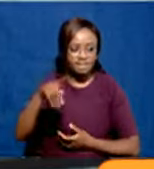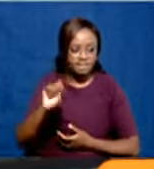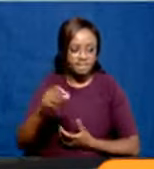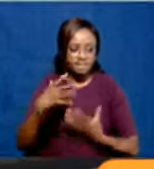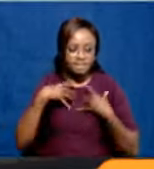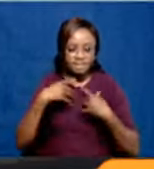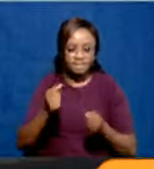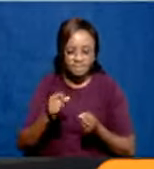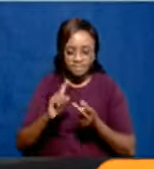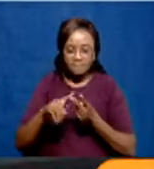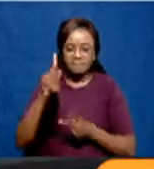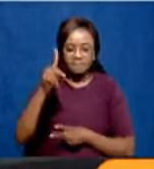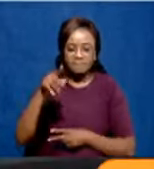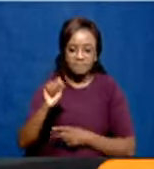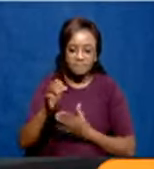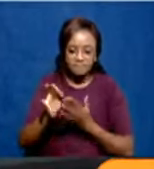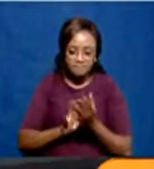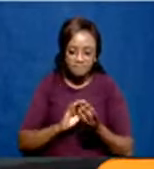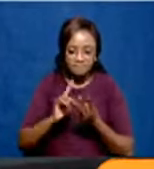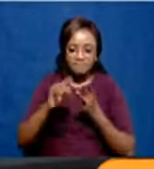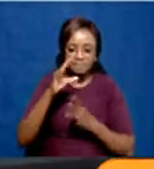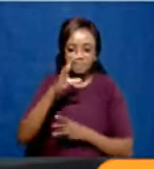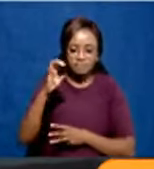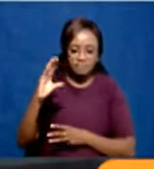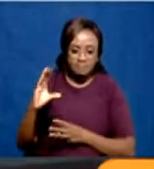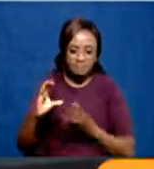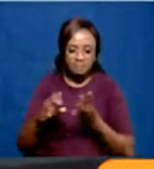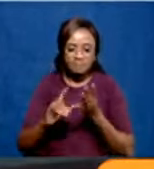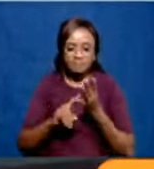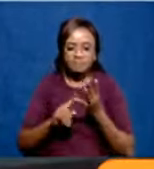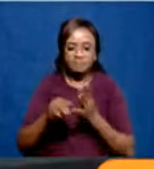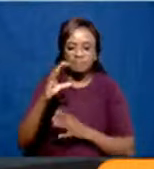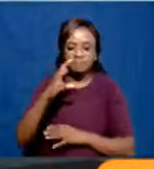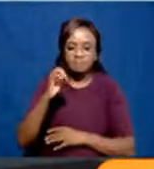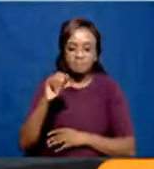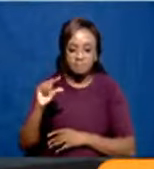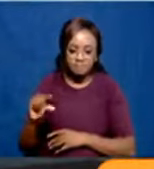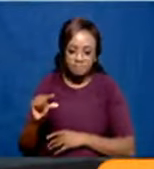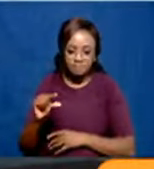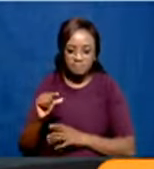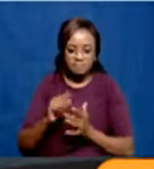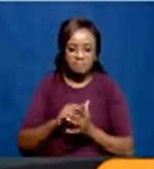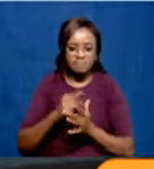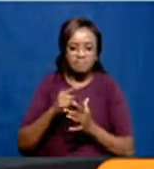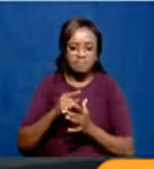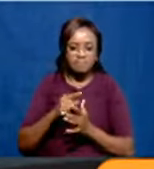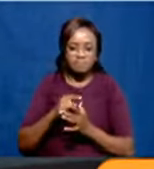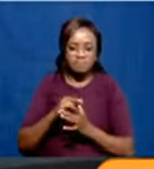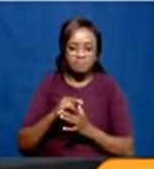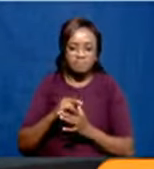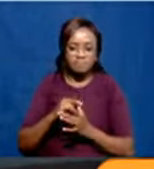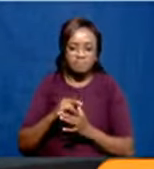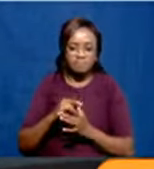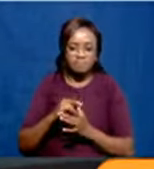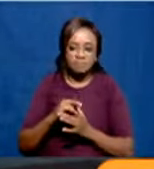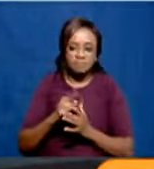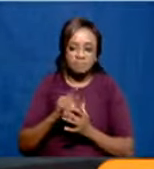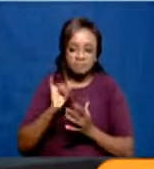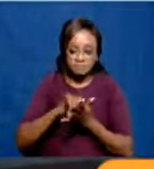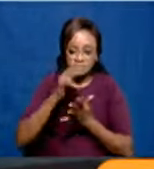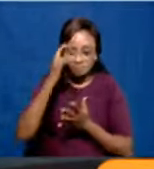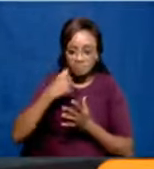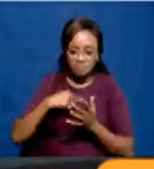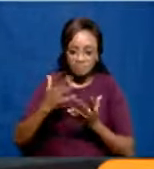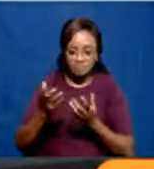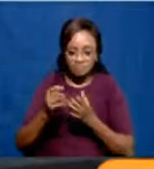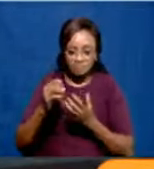Treasury, the Director General of Health, CEC Health Caucus, and COG nominee. Those are 5. That is the reason why we had to balance it with another 5